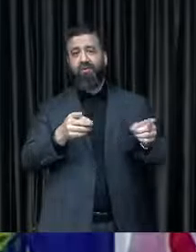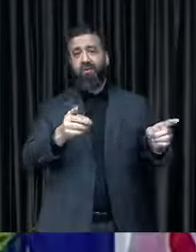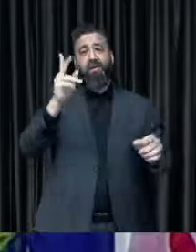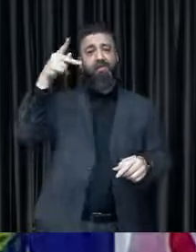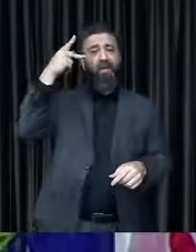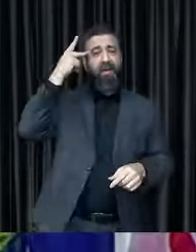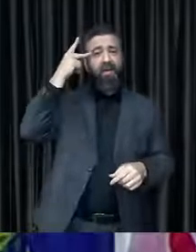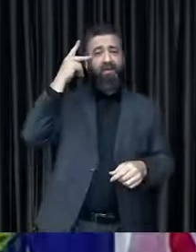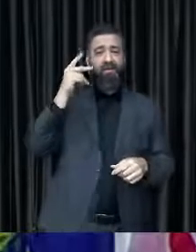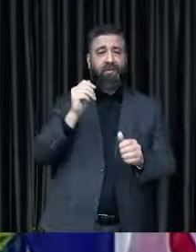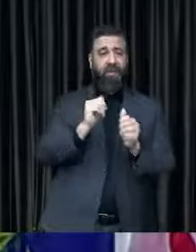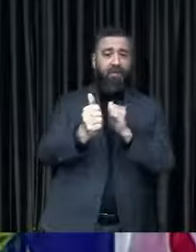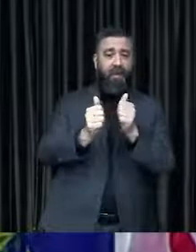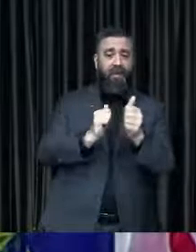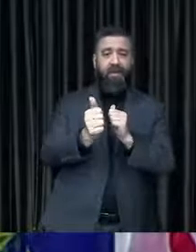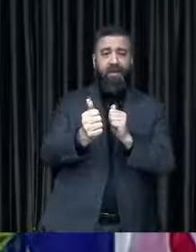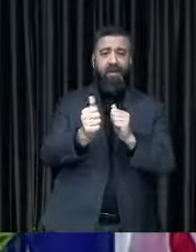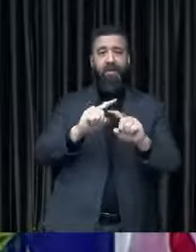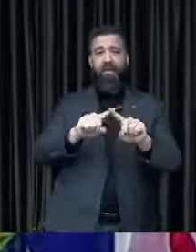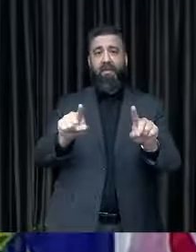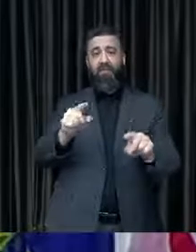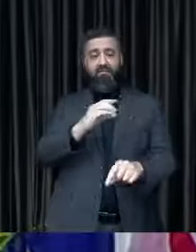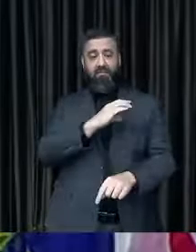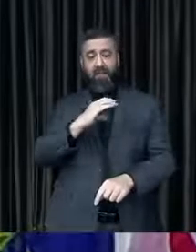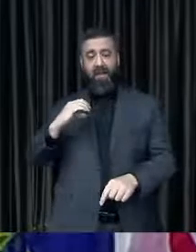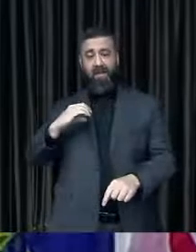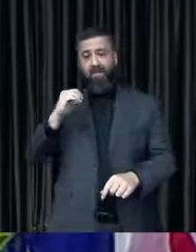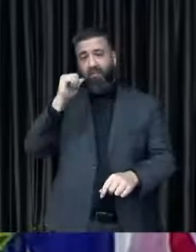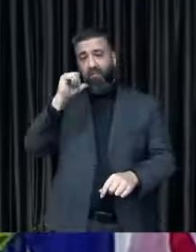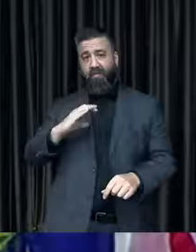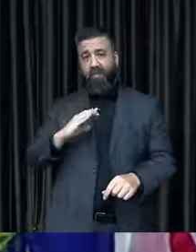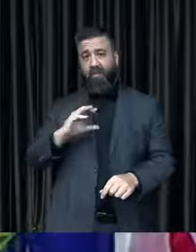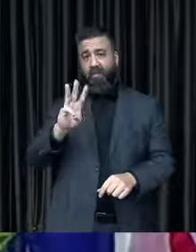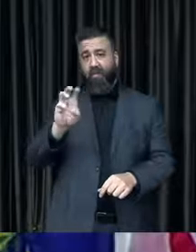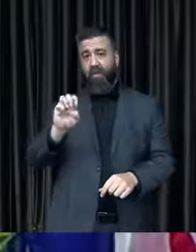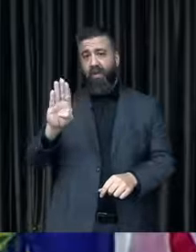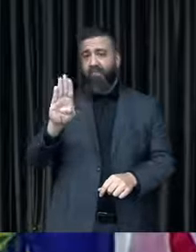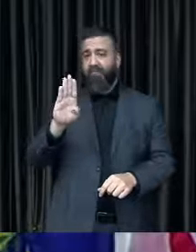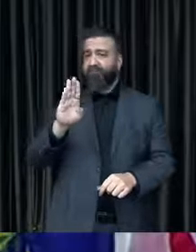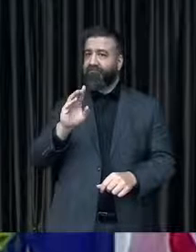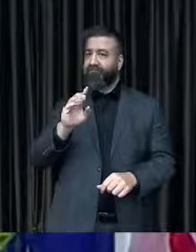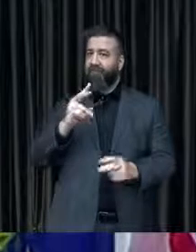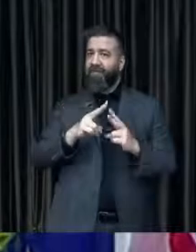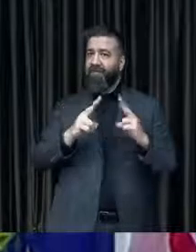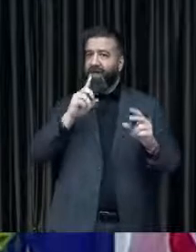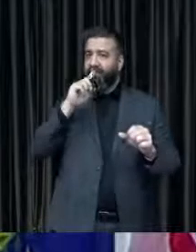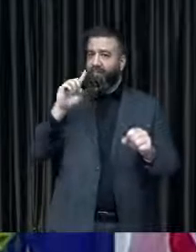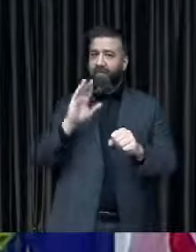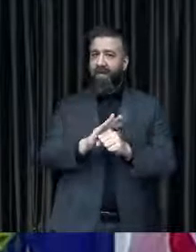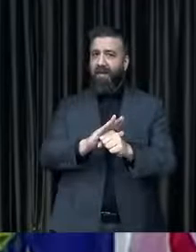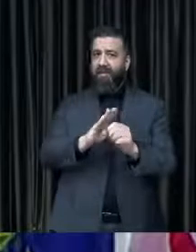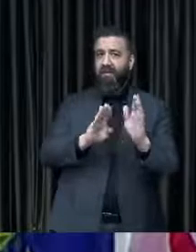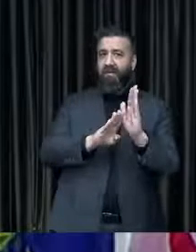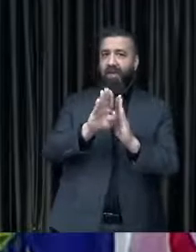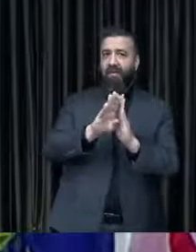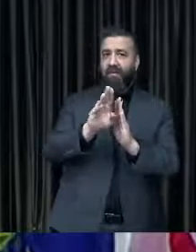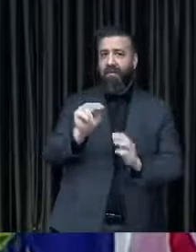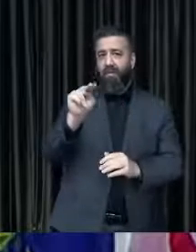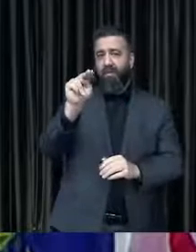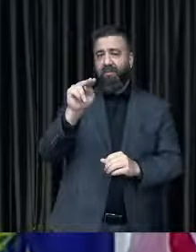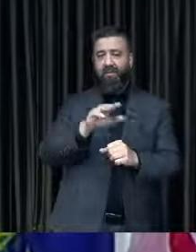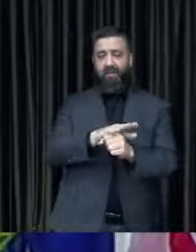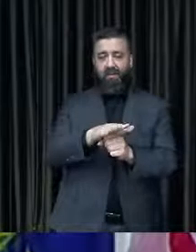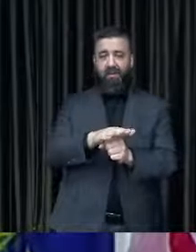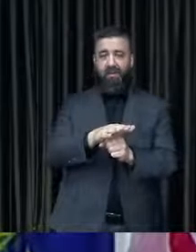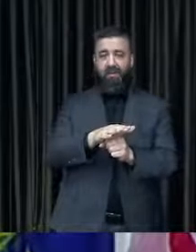But Councilwoman-elect Webb is very committed to economic development in North County, as I am. Very committed to protecting the